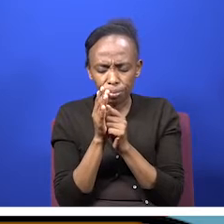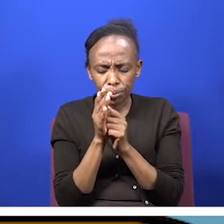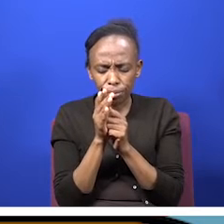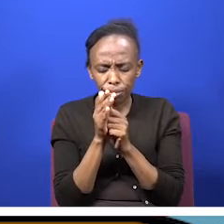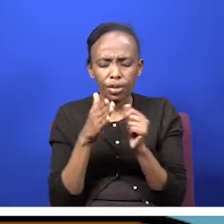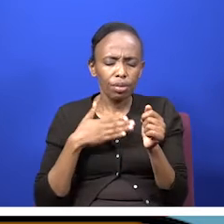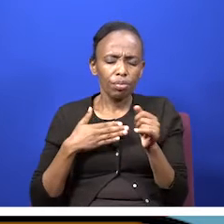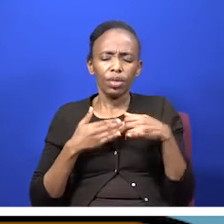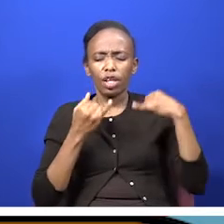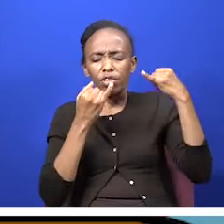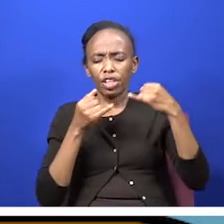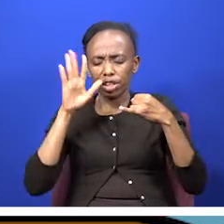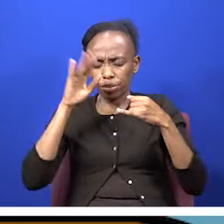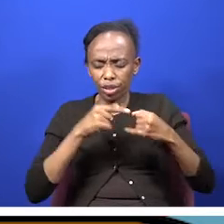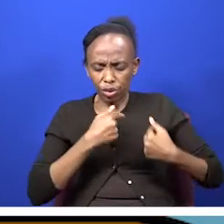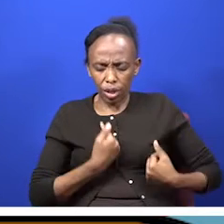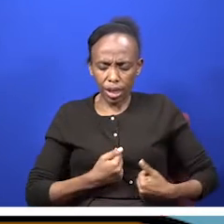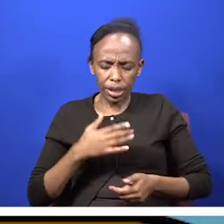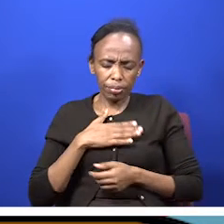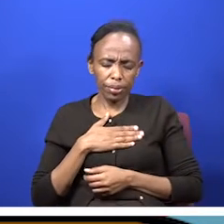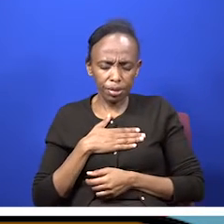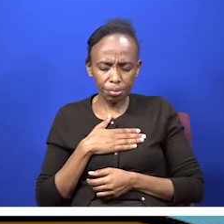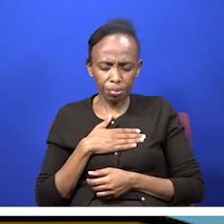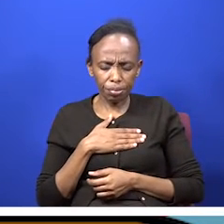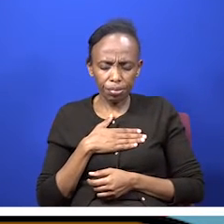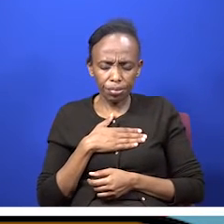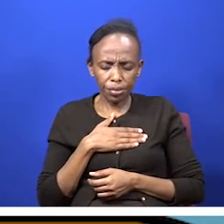Dear Jesus, I invite you into my heart.